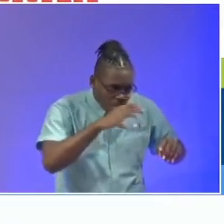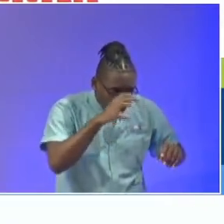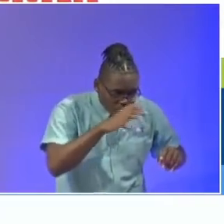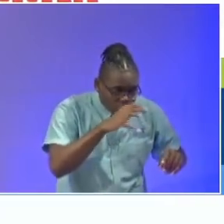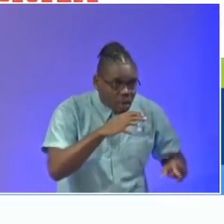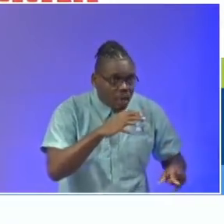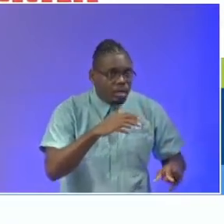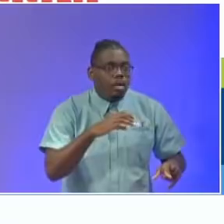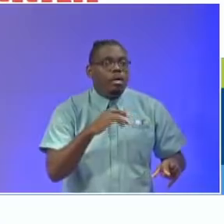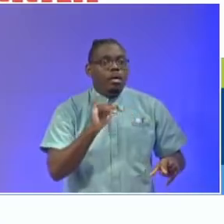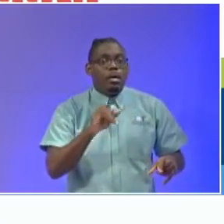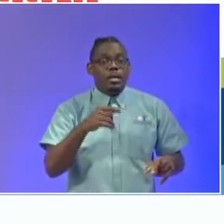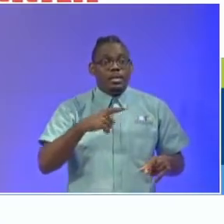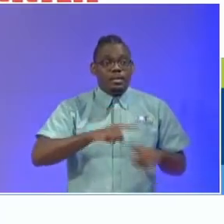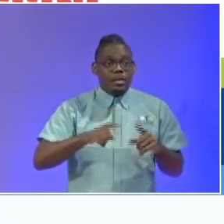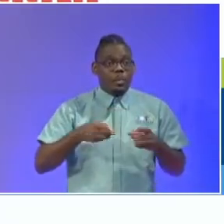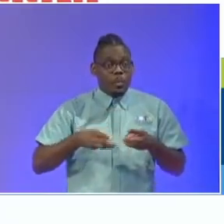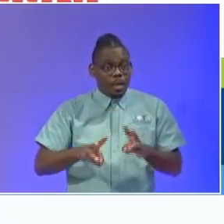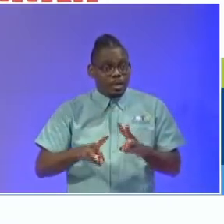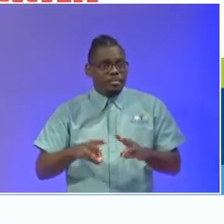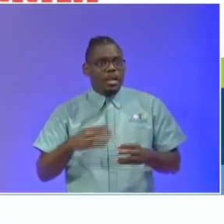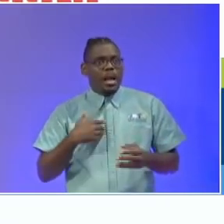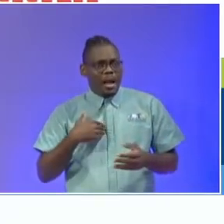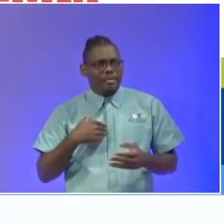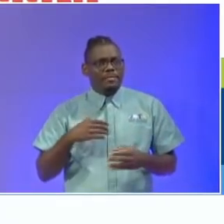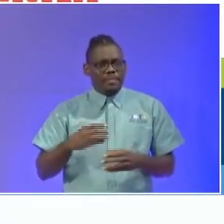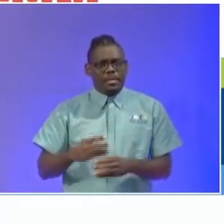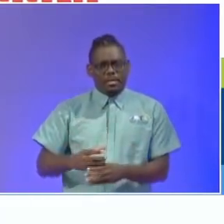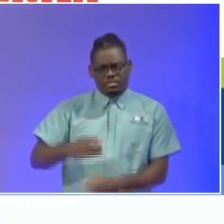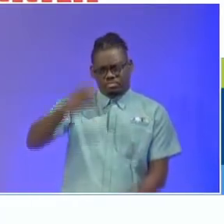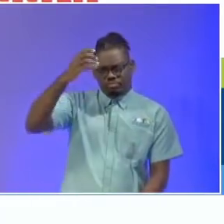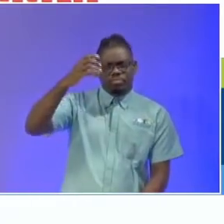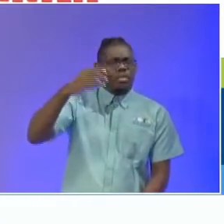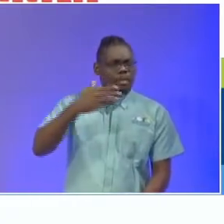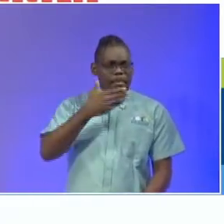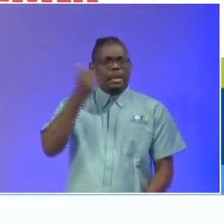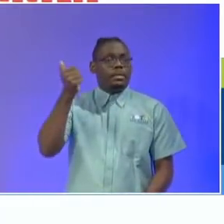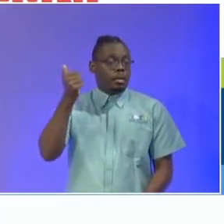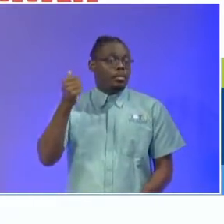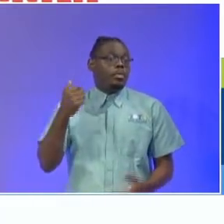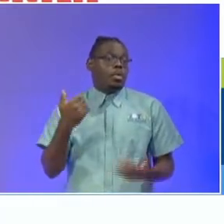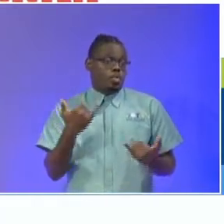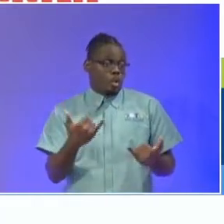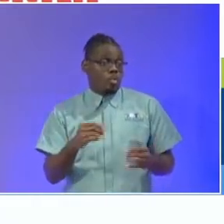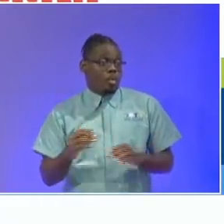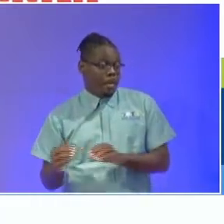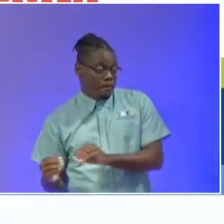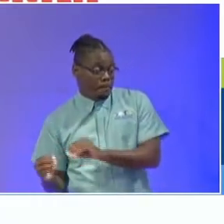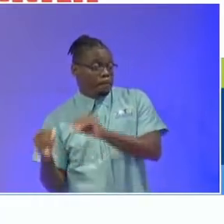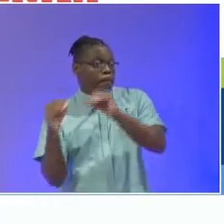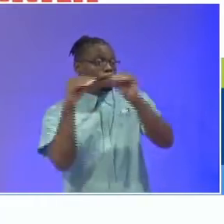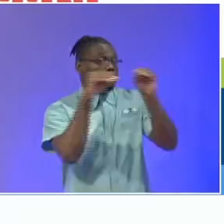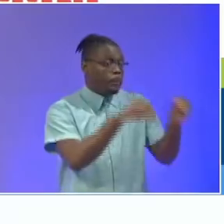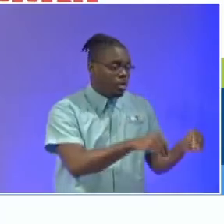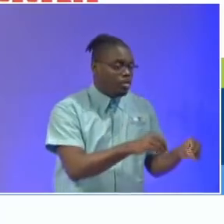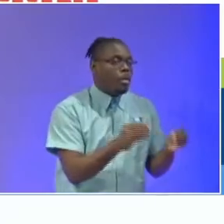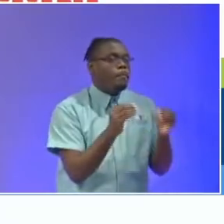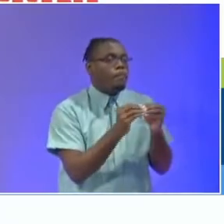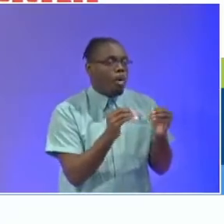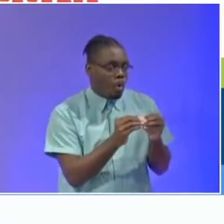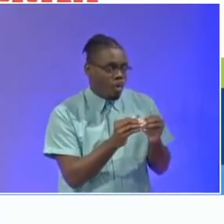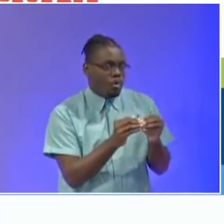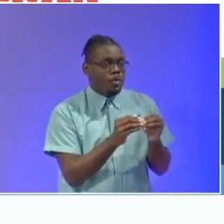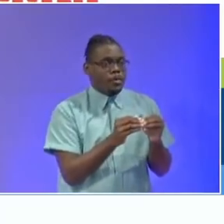days. Another one is being installed at St. James, and we have a 3rd Vic tank to be installed at another